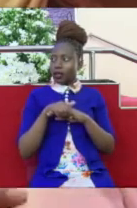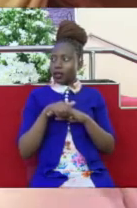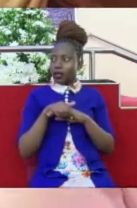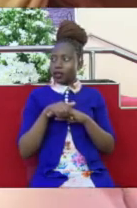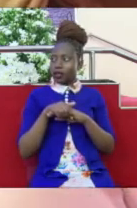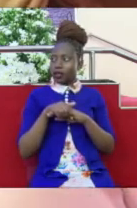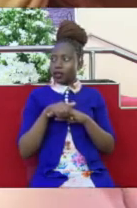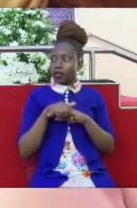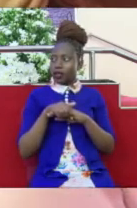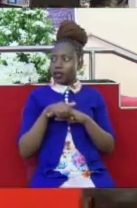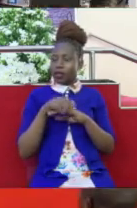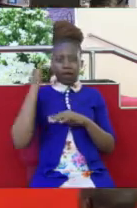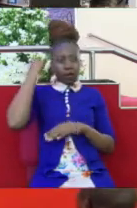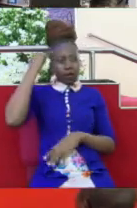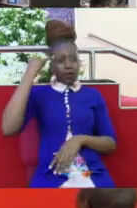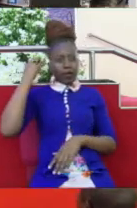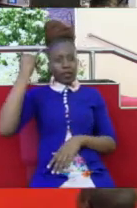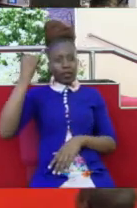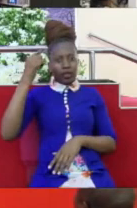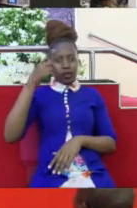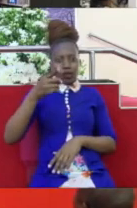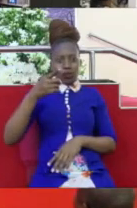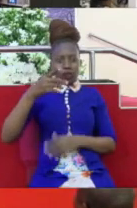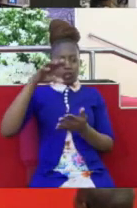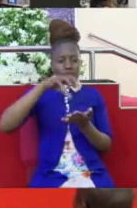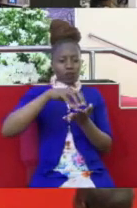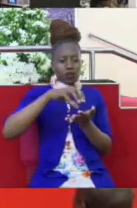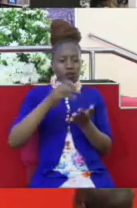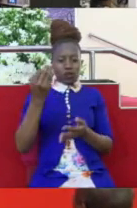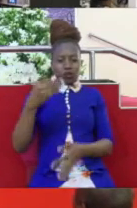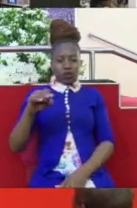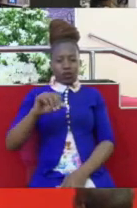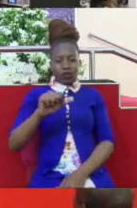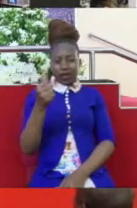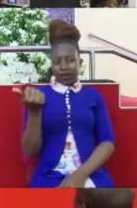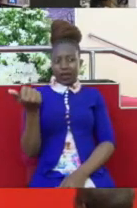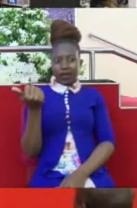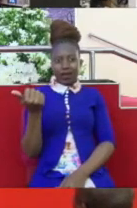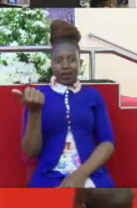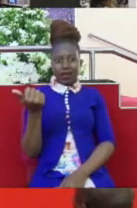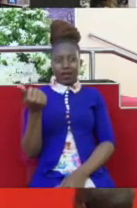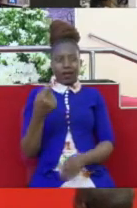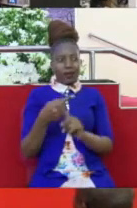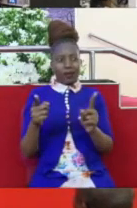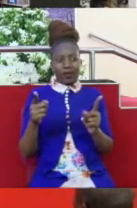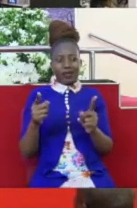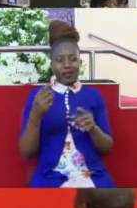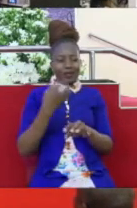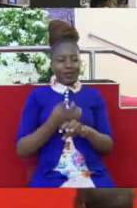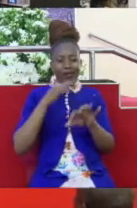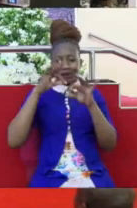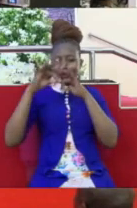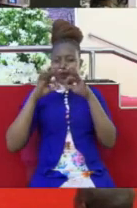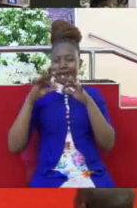All right, so you're putting it, but it actually has more than that. That's the beginning of it. There's another step. Kuna